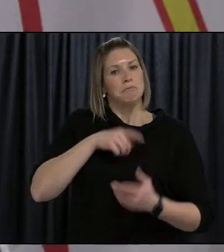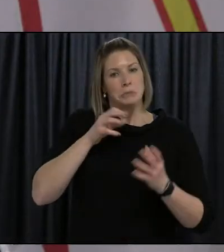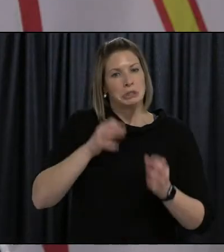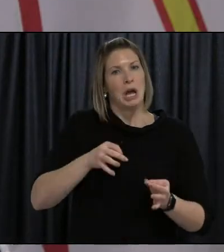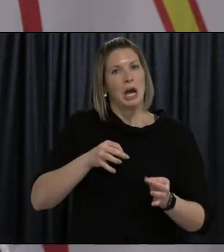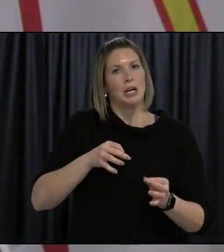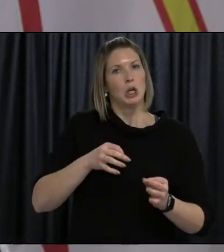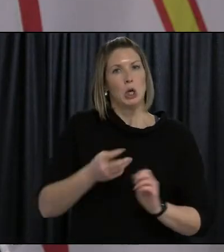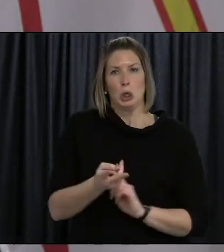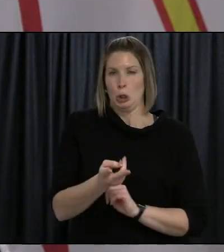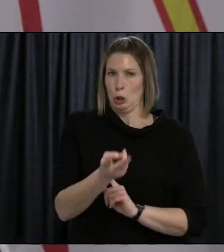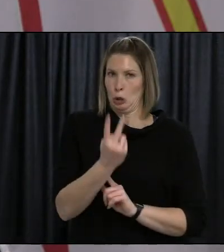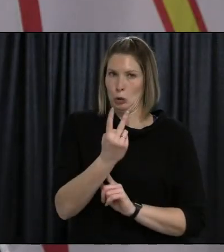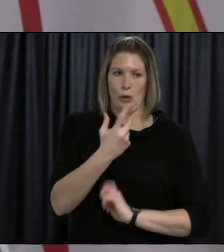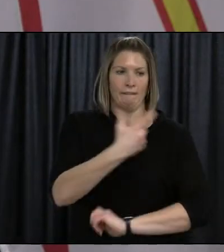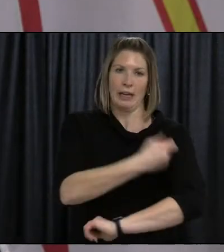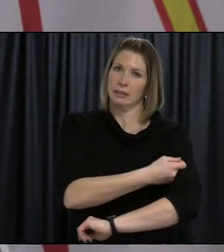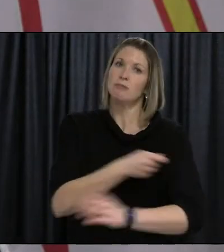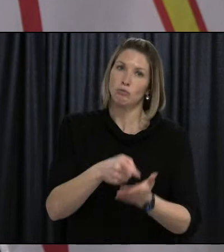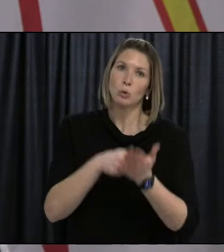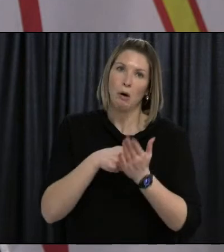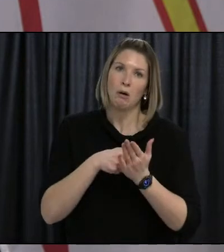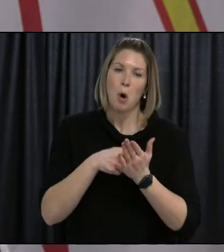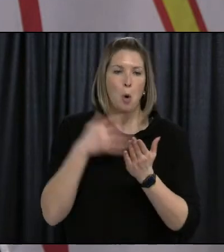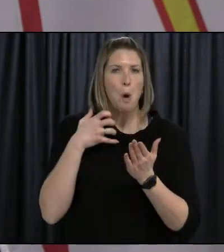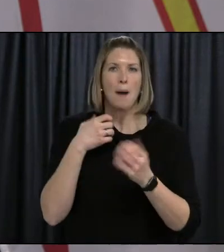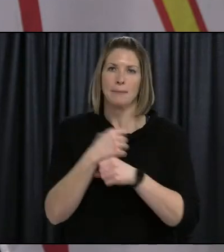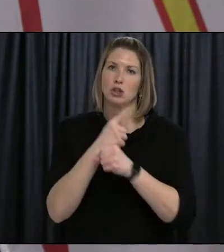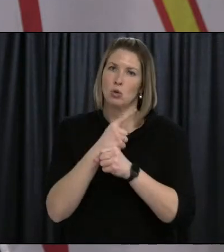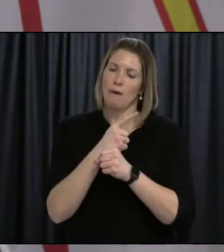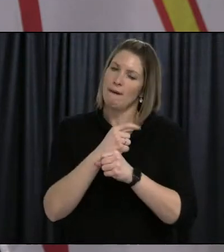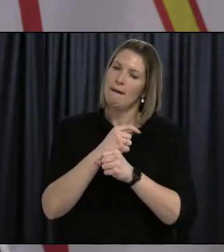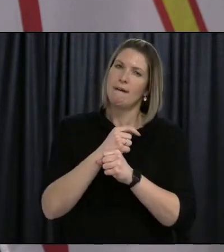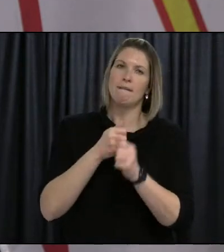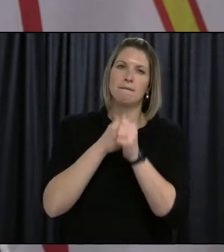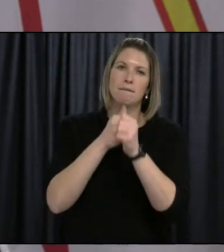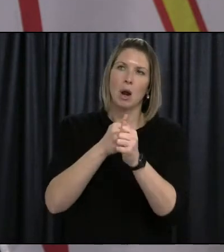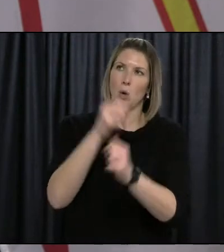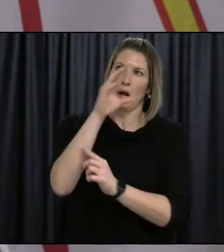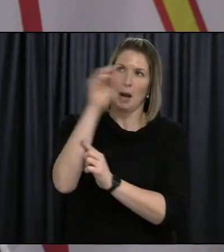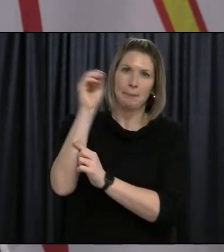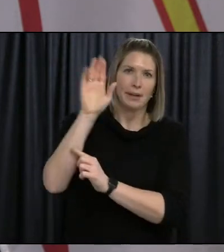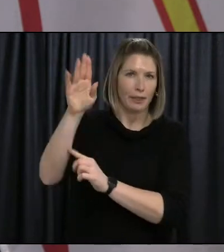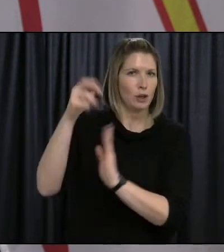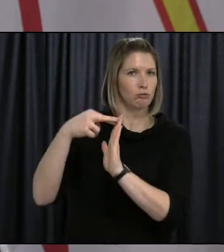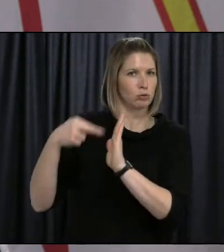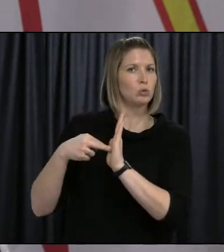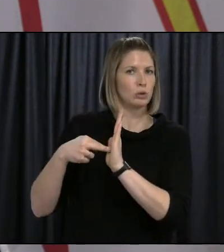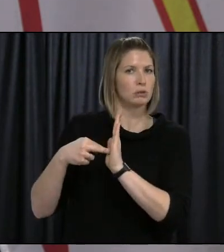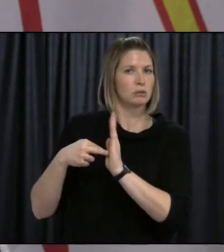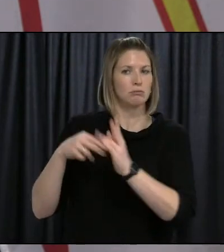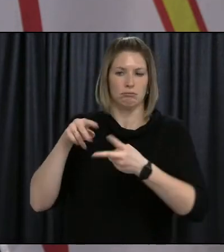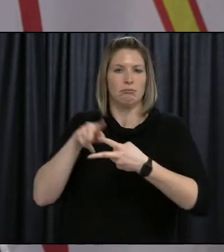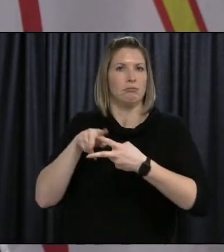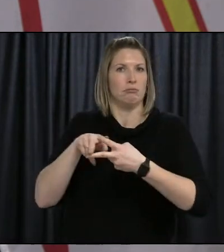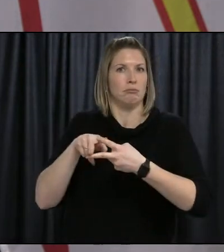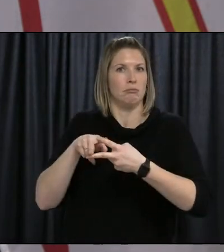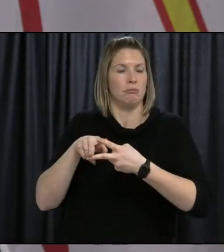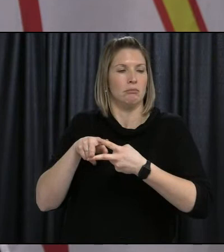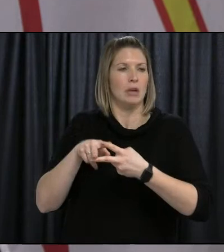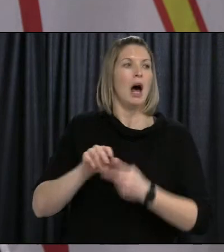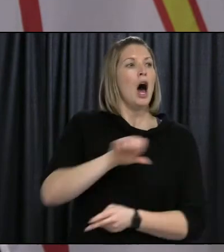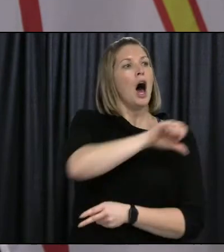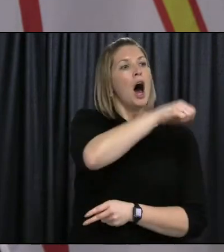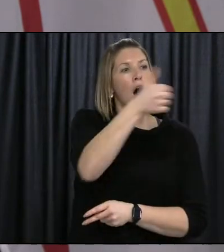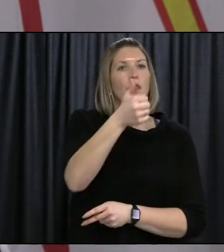out. We have to consider that our epidemiology does allow us to be able to do that. Other places are in a very different place than